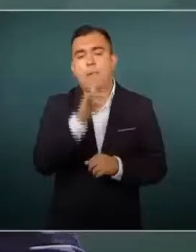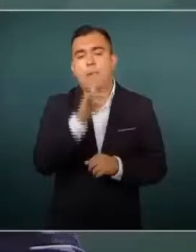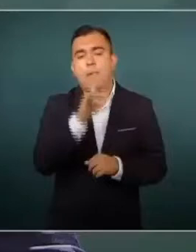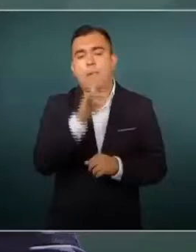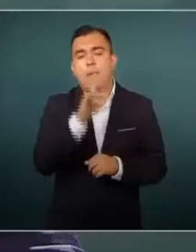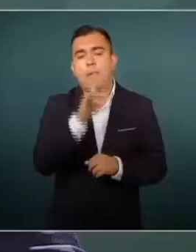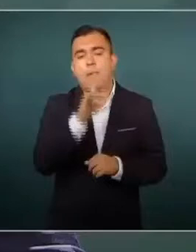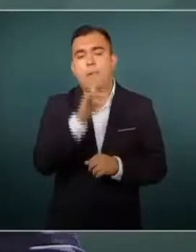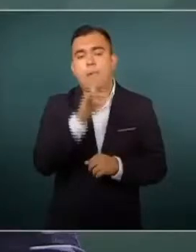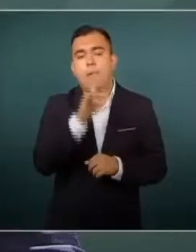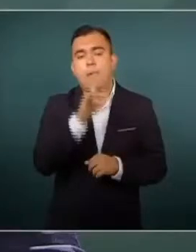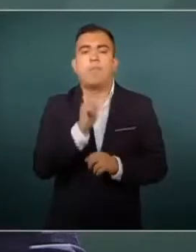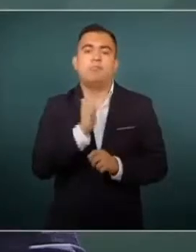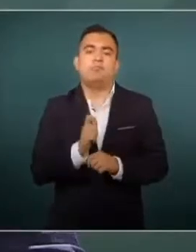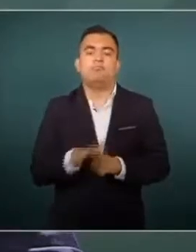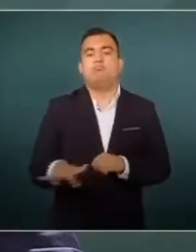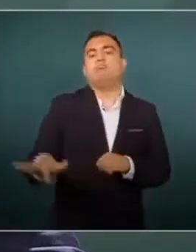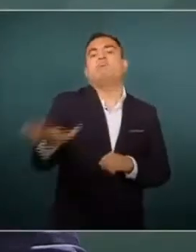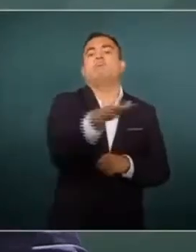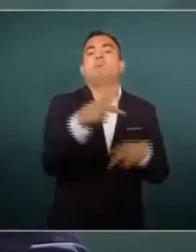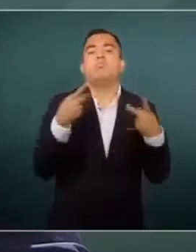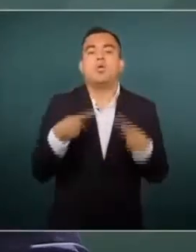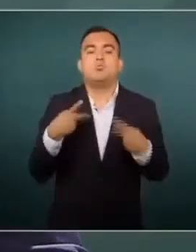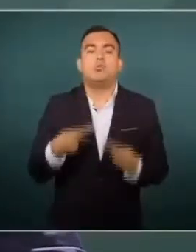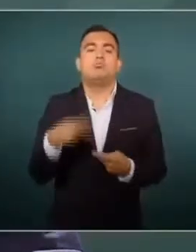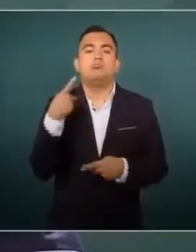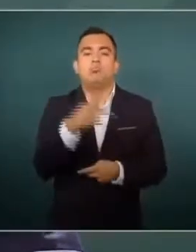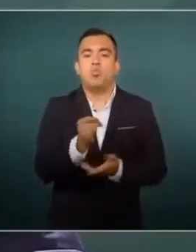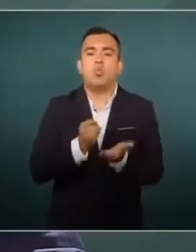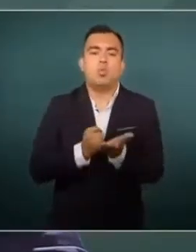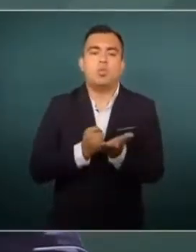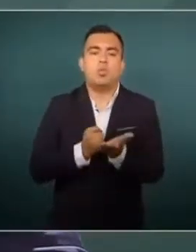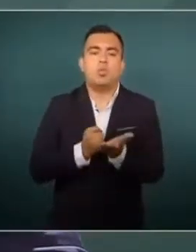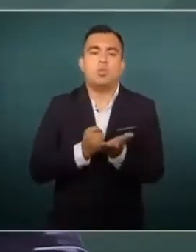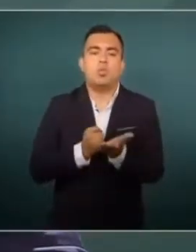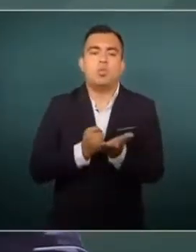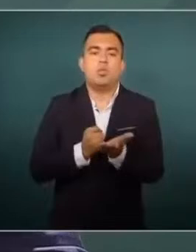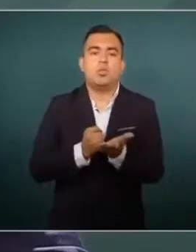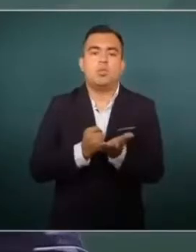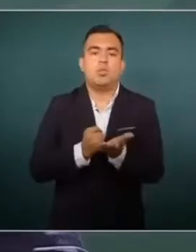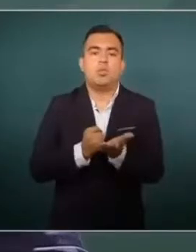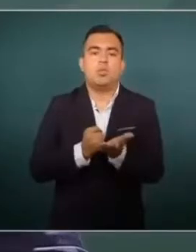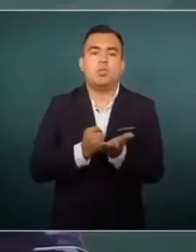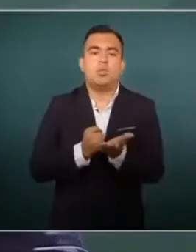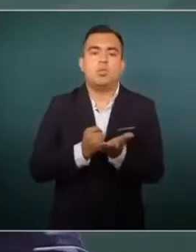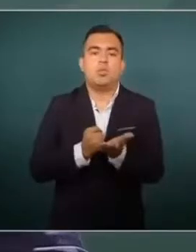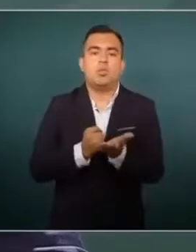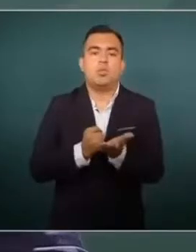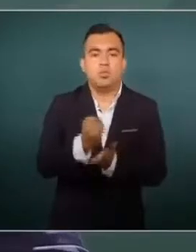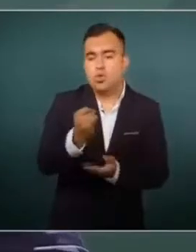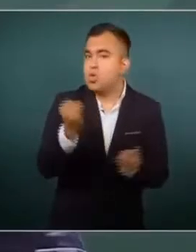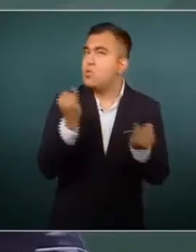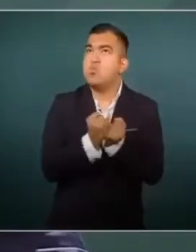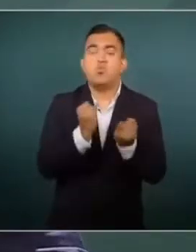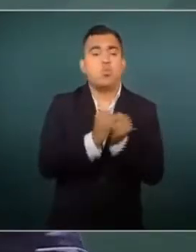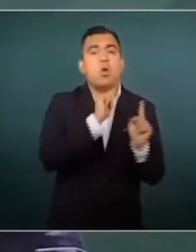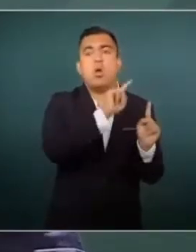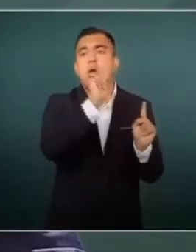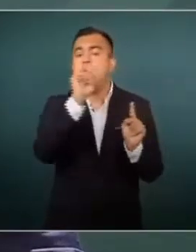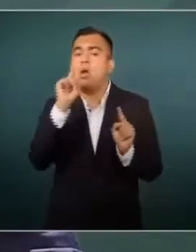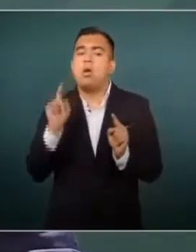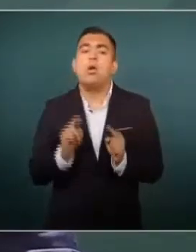exercise of the sovereignty of the state, que han tomado también otros gobiernos estatales which other states have also taken. y